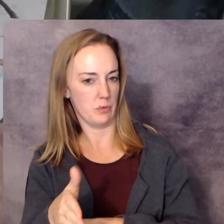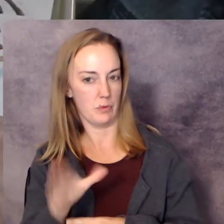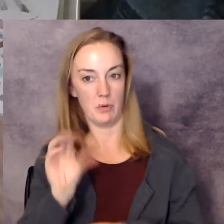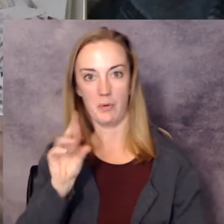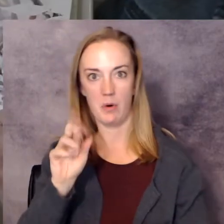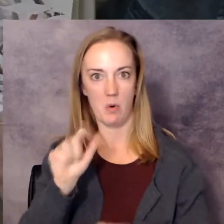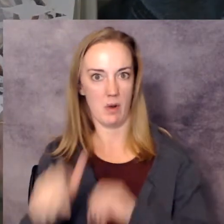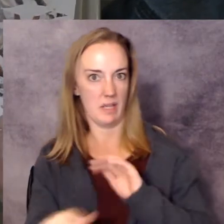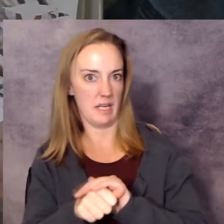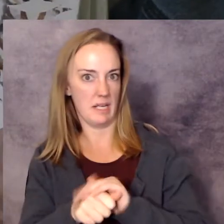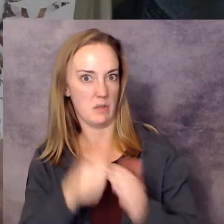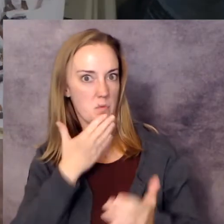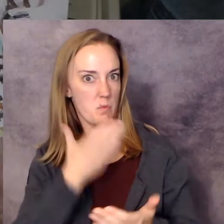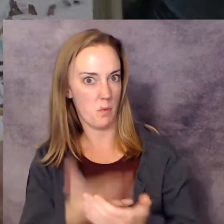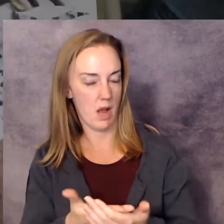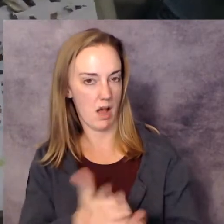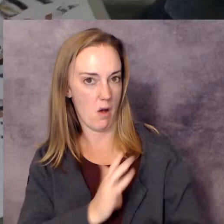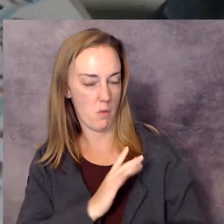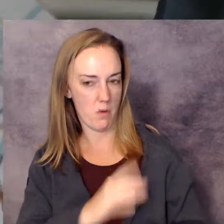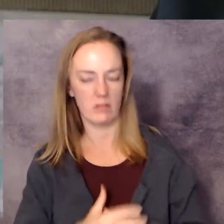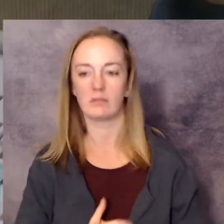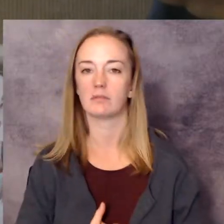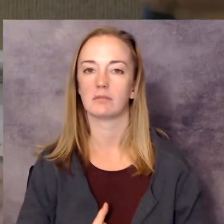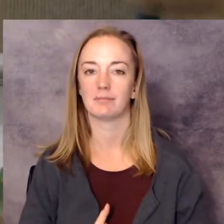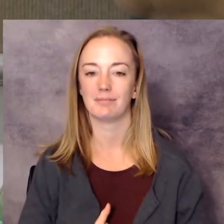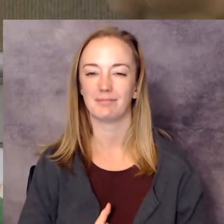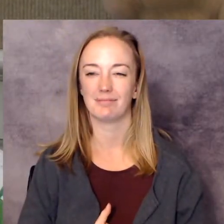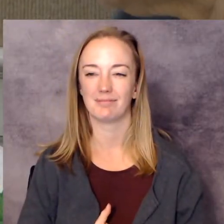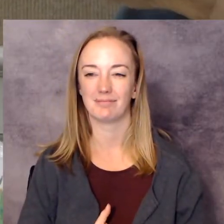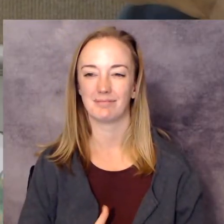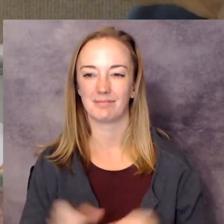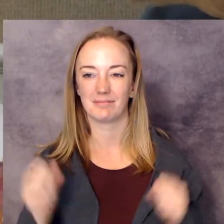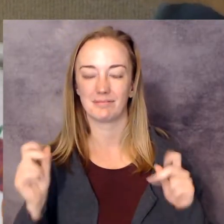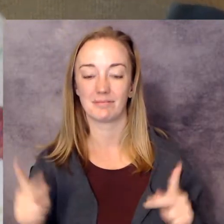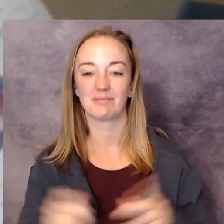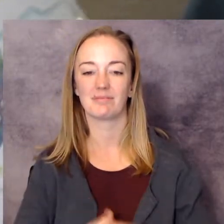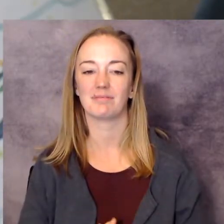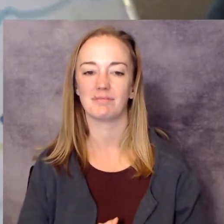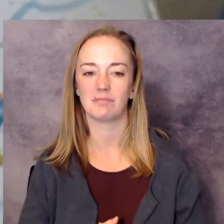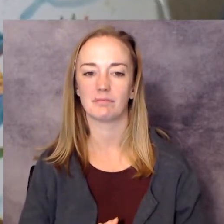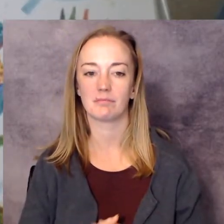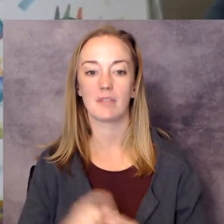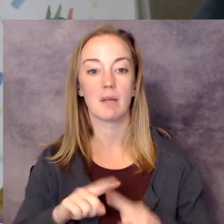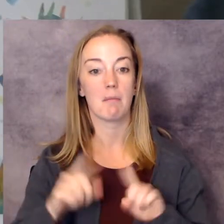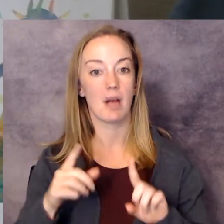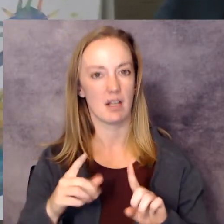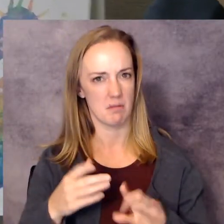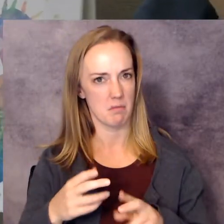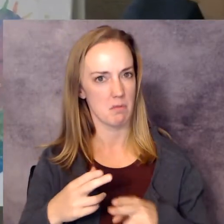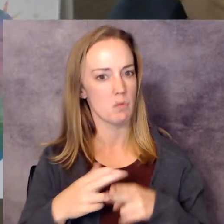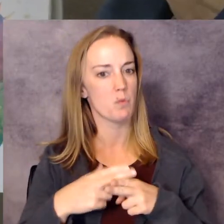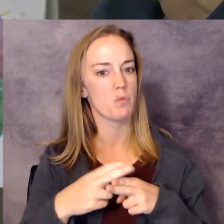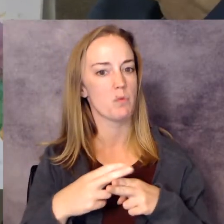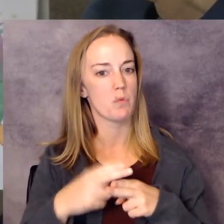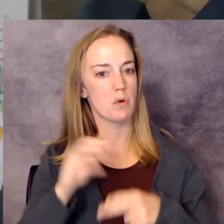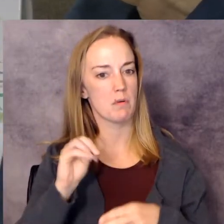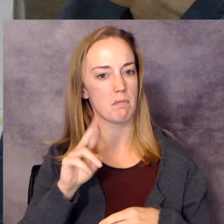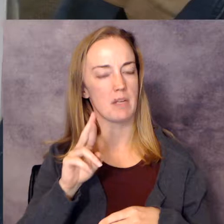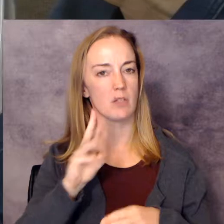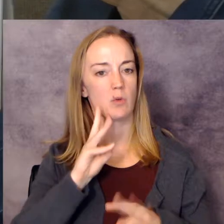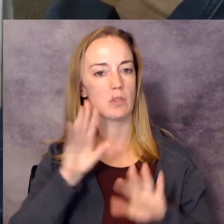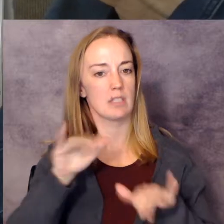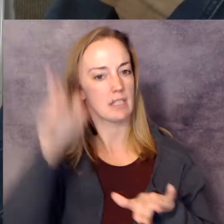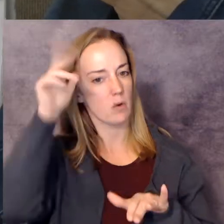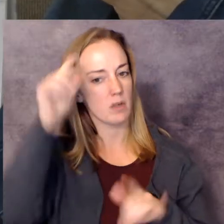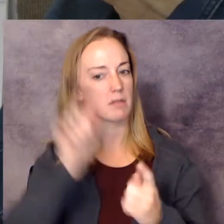reef hit really well, didn't it? All right. But before long, Mr. Seahorse met another